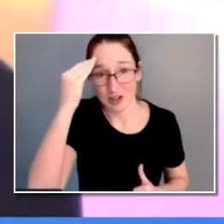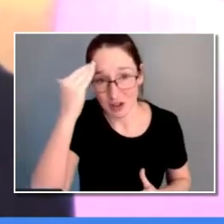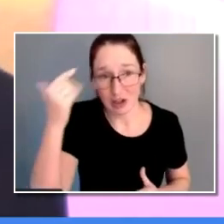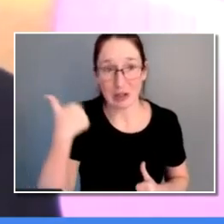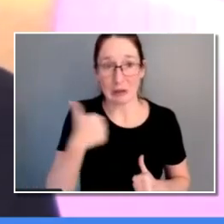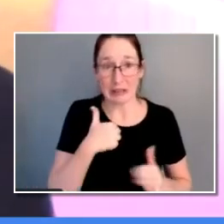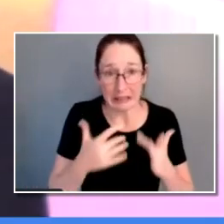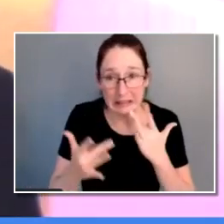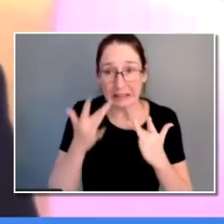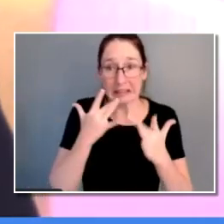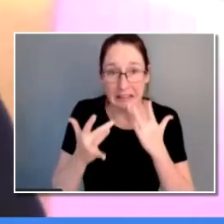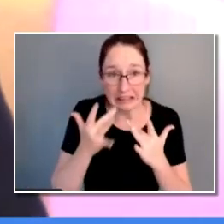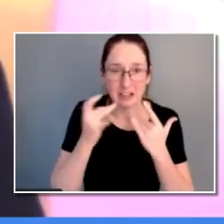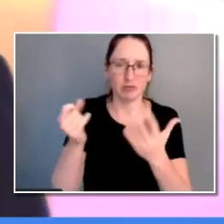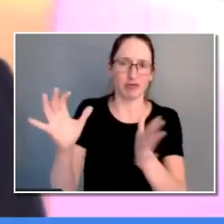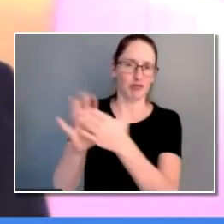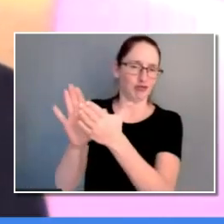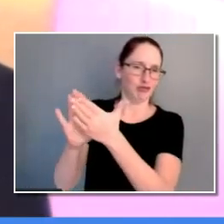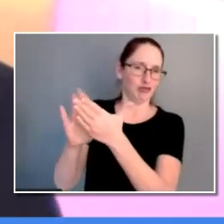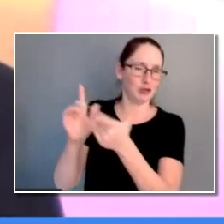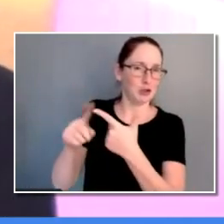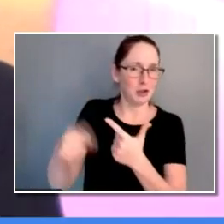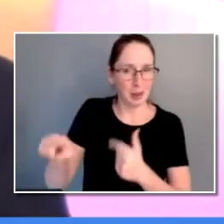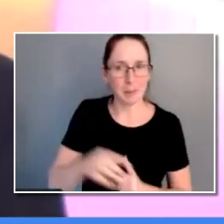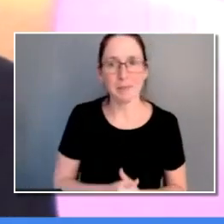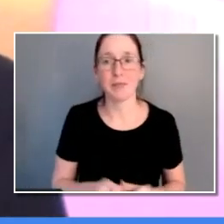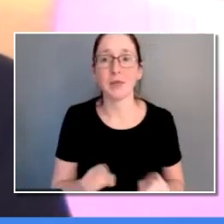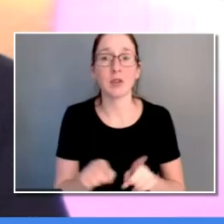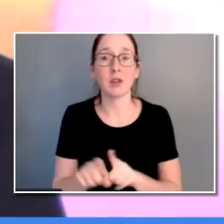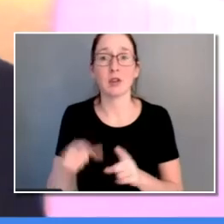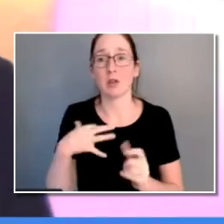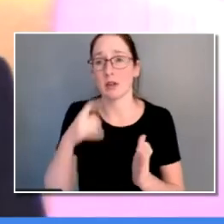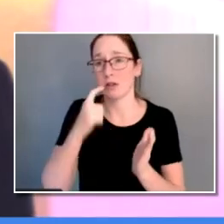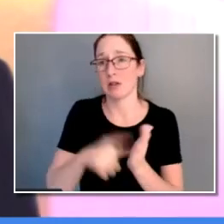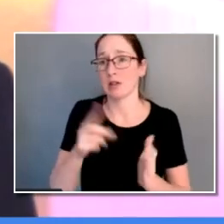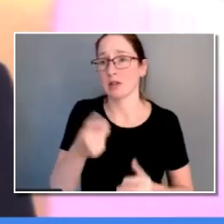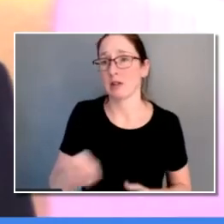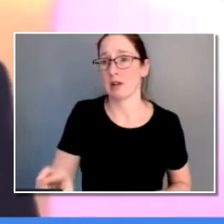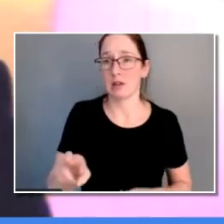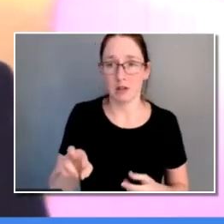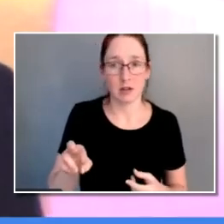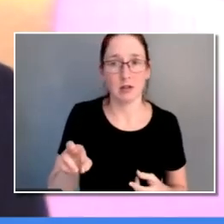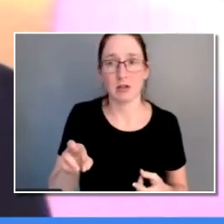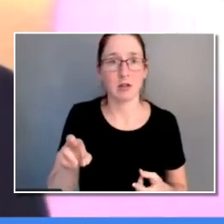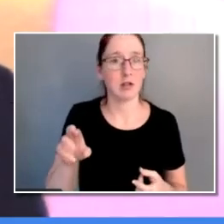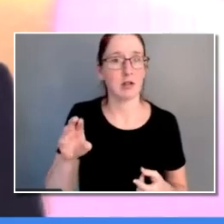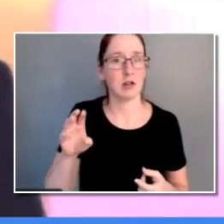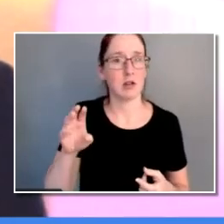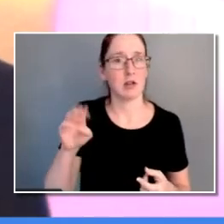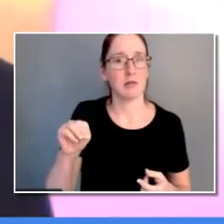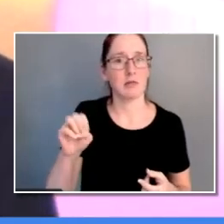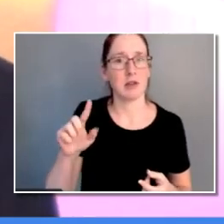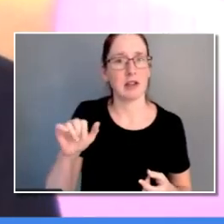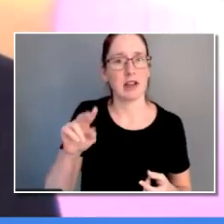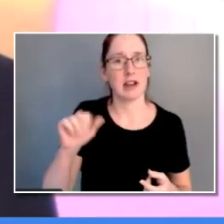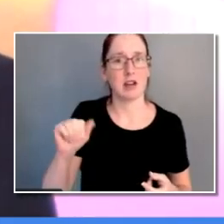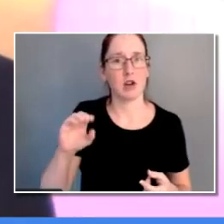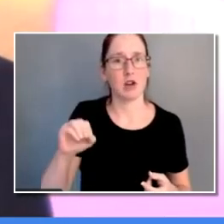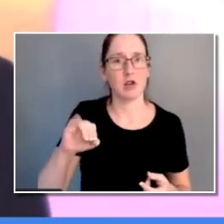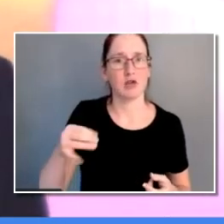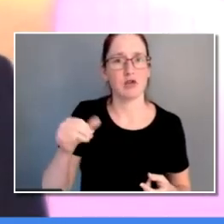and so shout out to that. I also want to acknowledge Dr. Melania Llanos and the crew at North. Can you stand up?